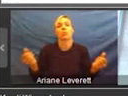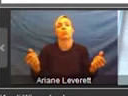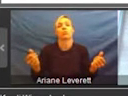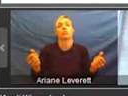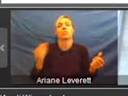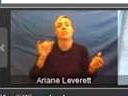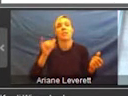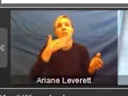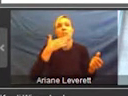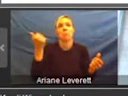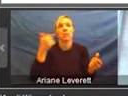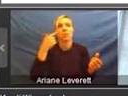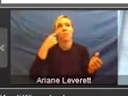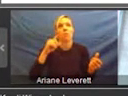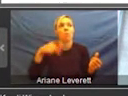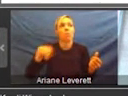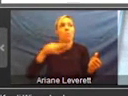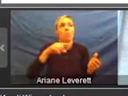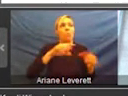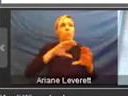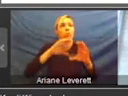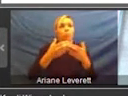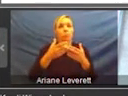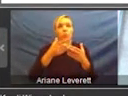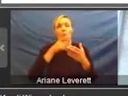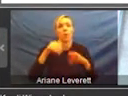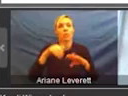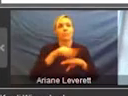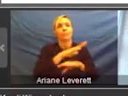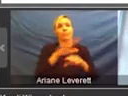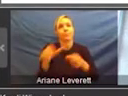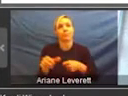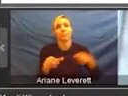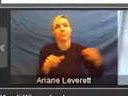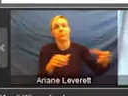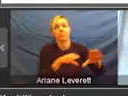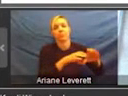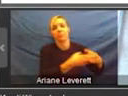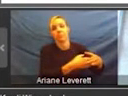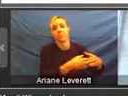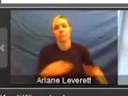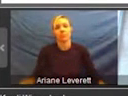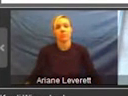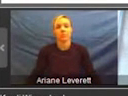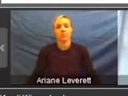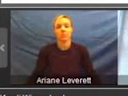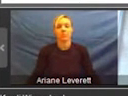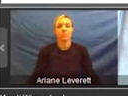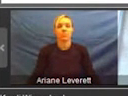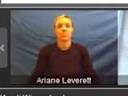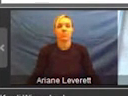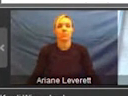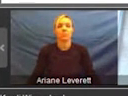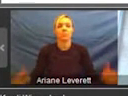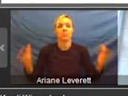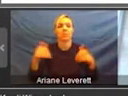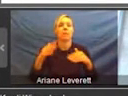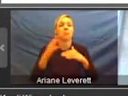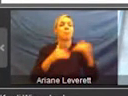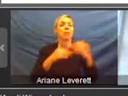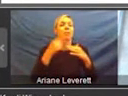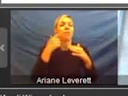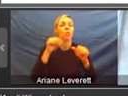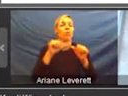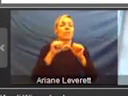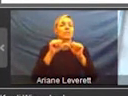marginalized populations. And then it's principle 4, build for sustainability, which means utilizing and investing in